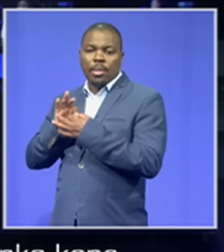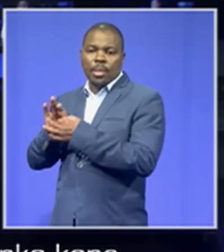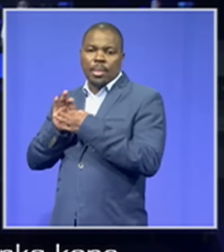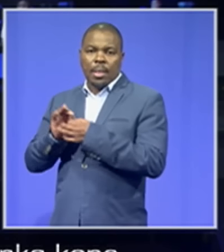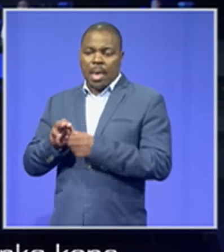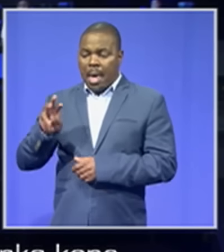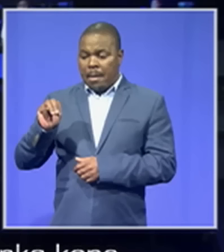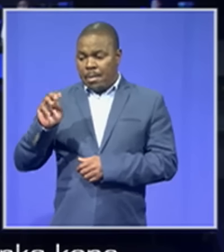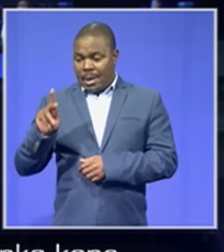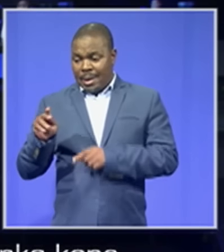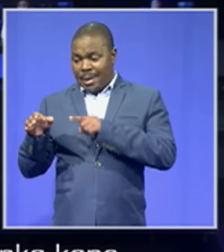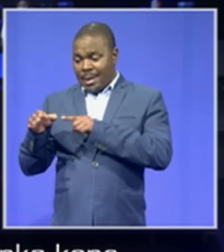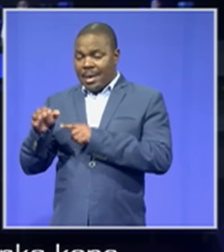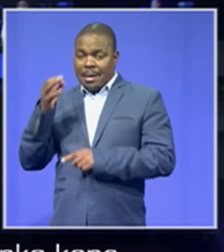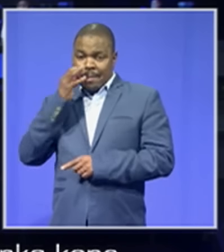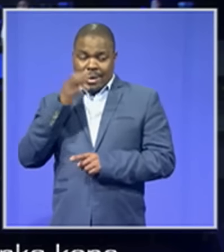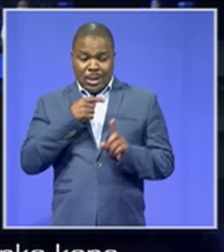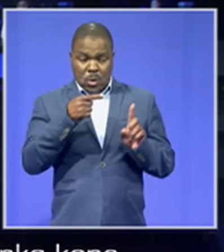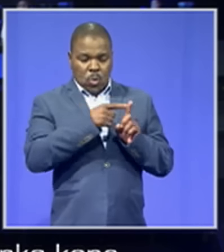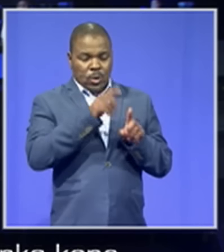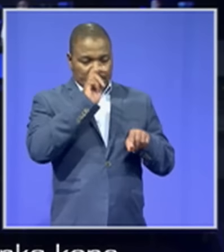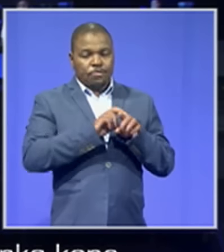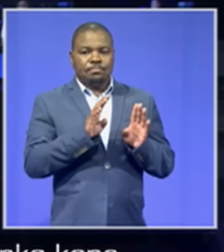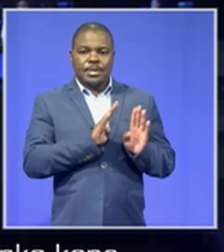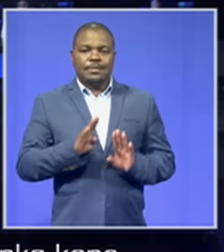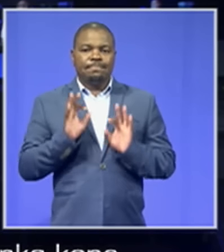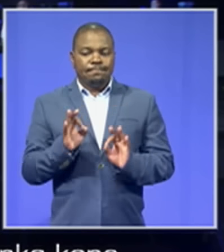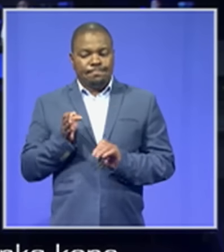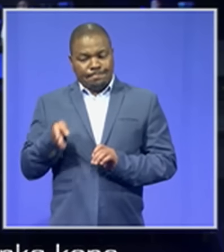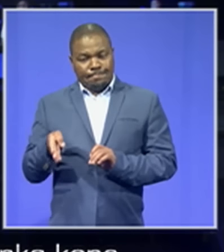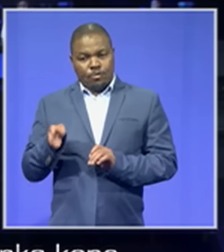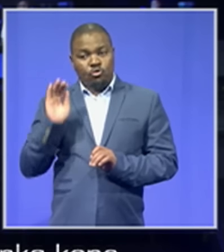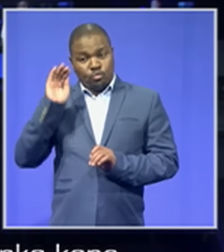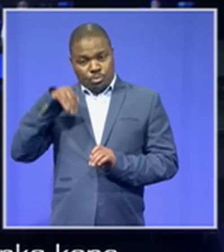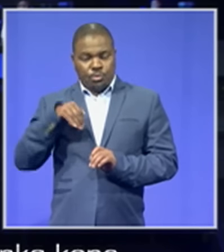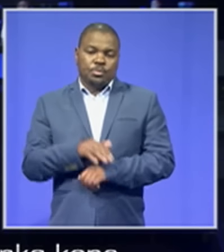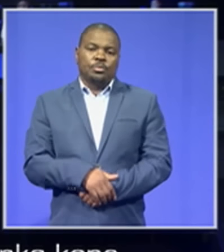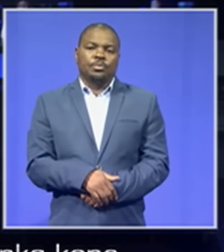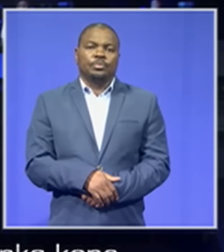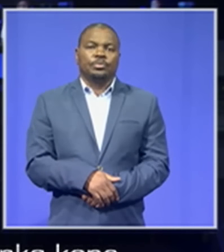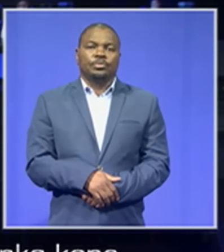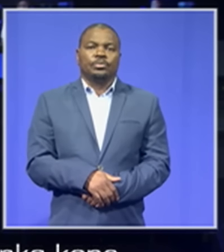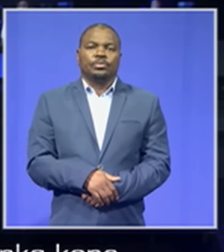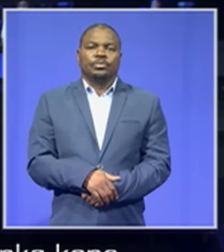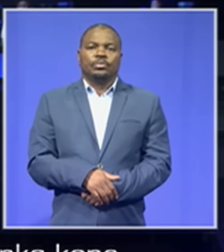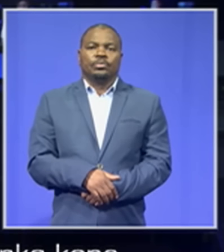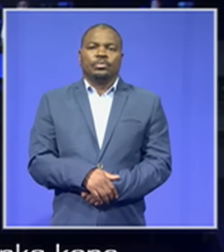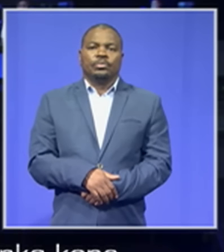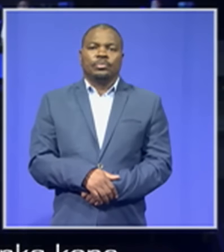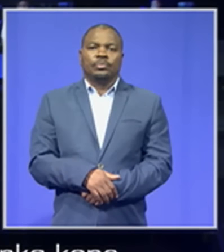wa MK ona o re O'Sullivan o tlameha ho itshwara ha e hlahella komiting ena ya Parlamente hosane.